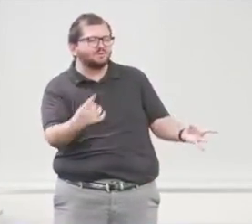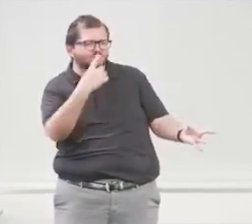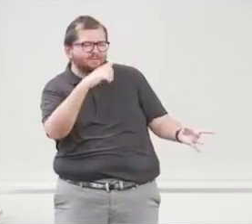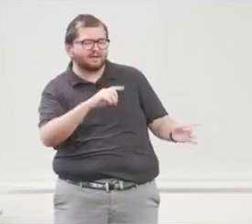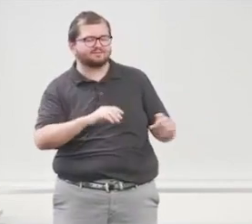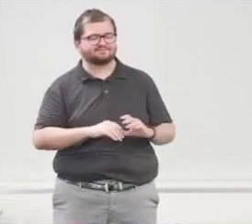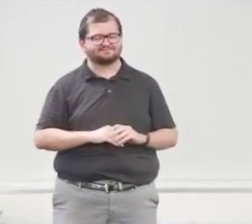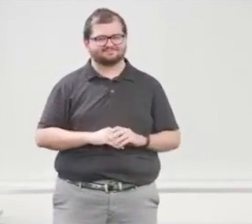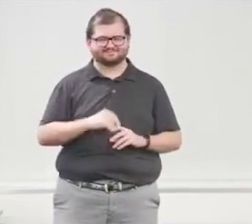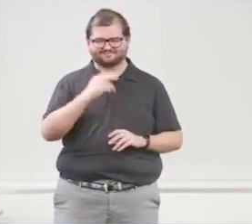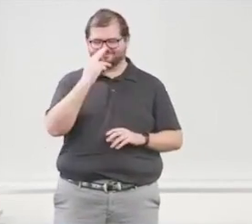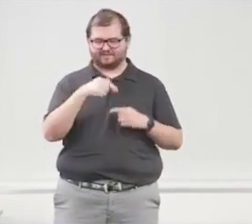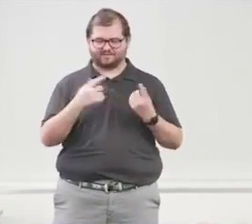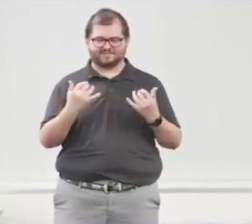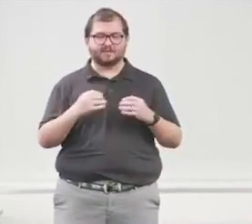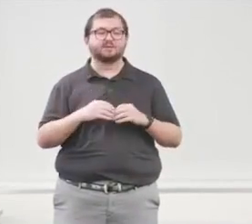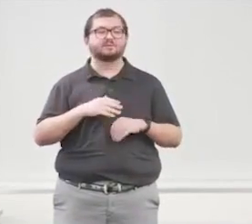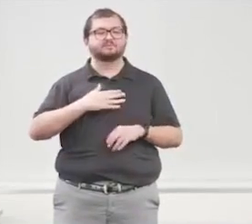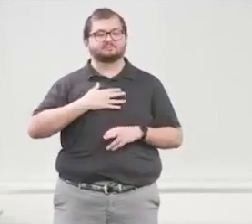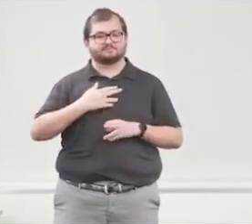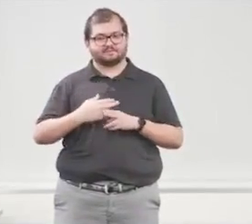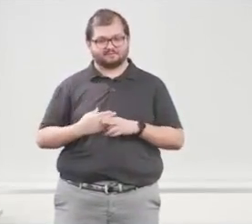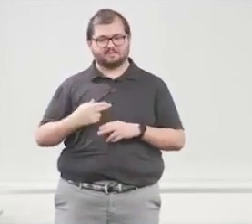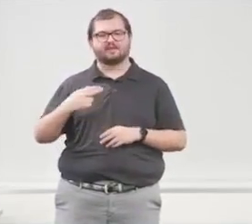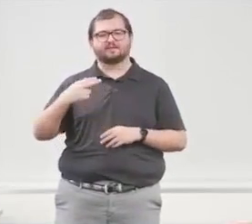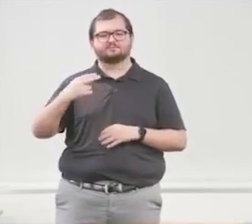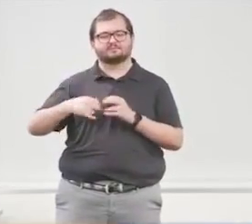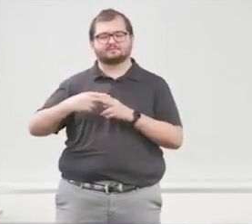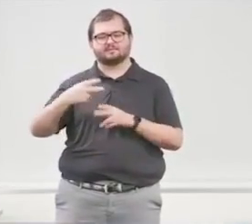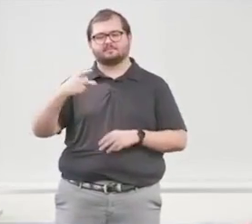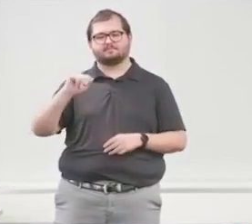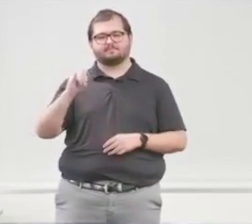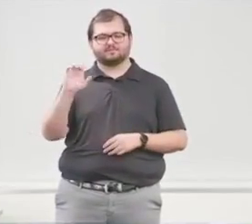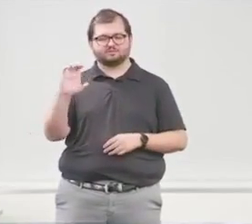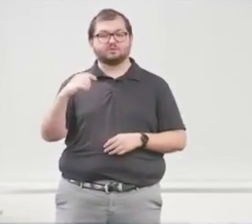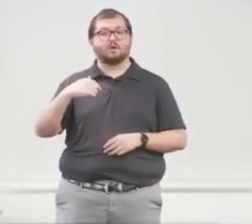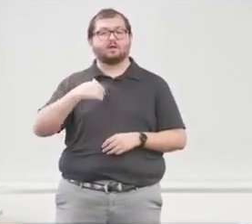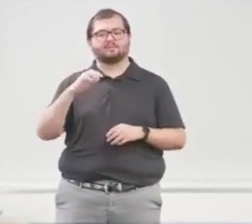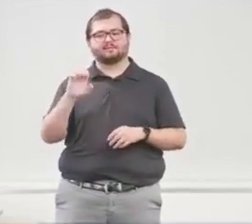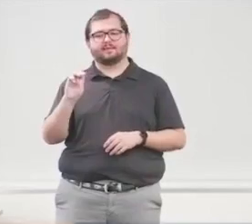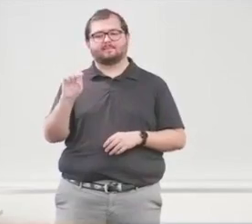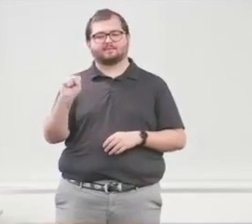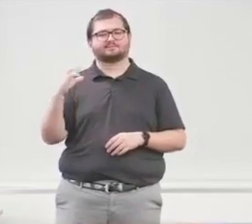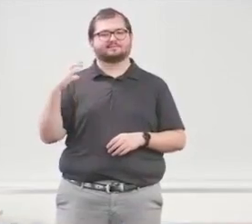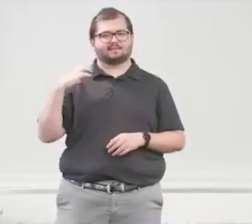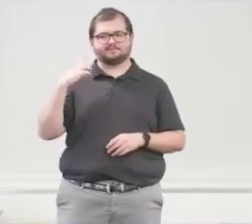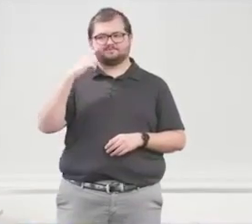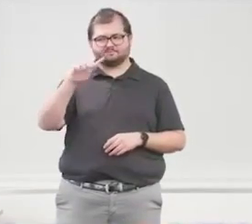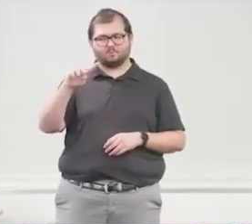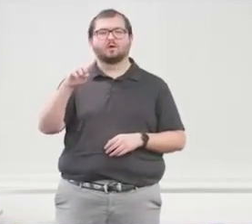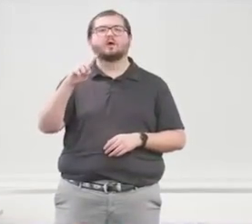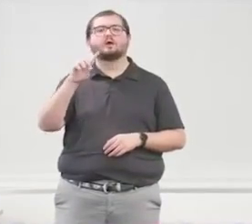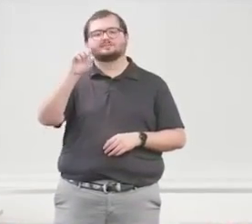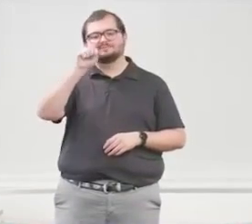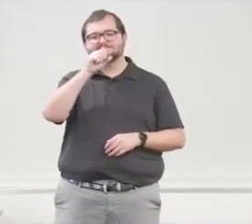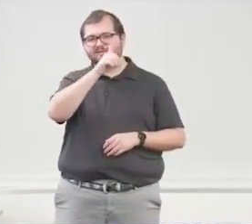So, my name is Nick Pajic. I am the EMS captain for Scottsdale Fire Department. I've been doing this for about